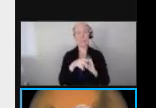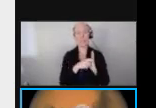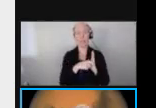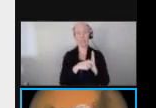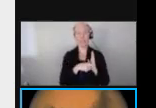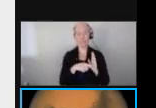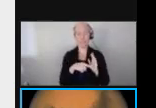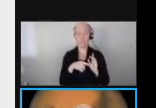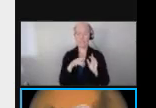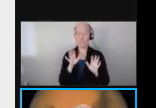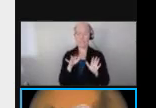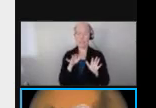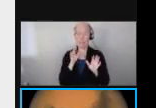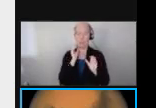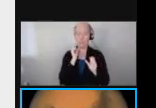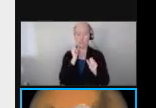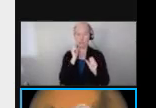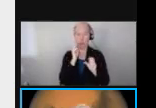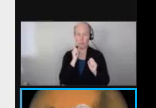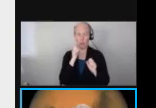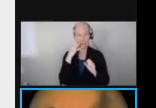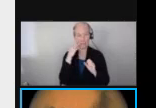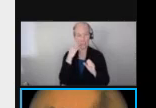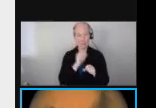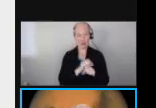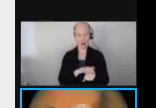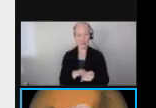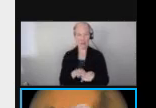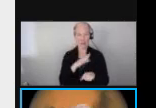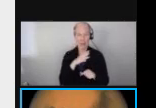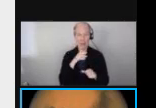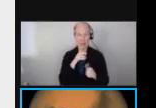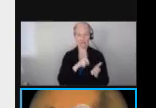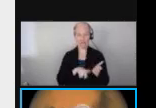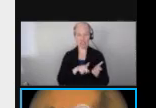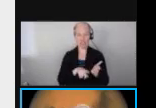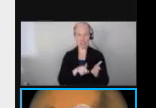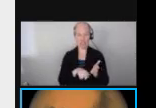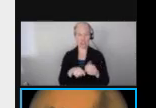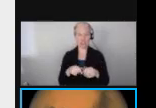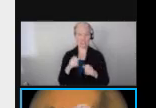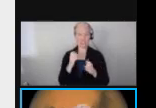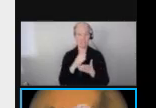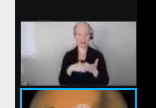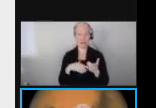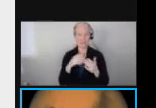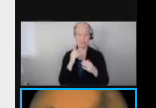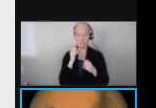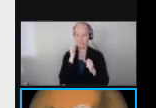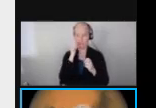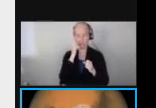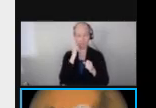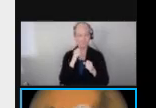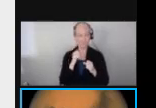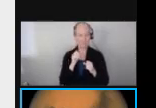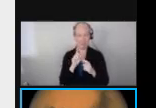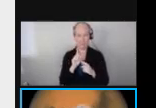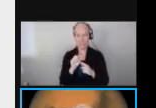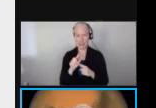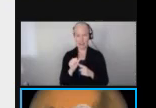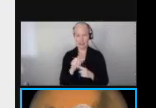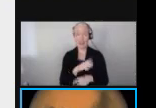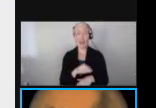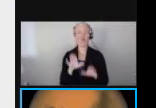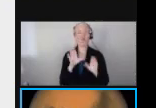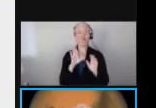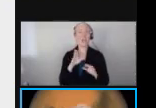incredible experience working on this research. We got some incredible data. It was a great pathfinder for